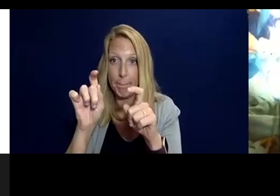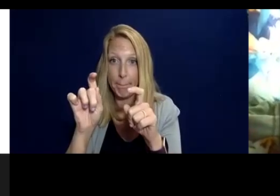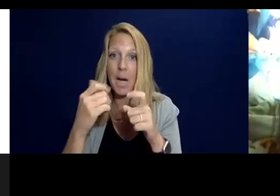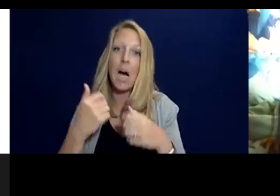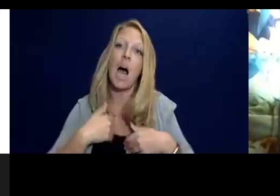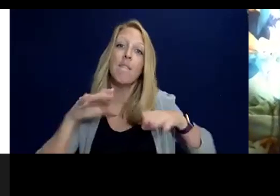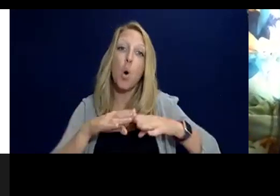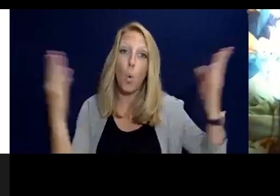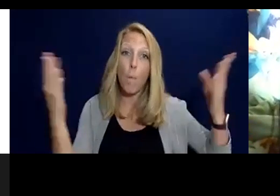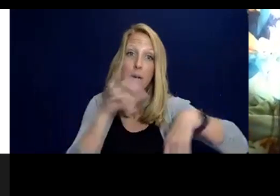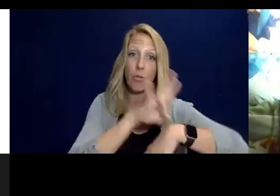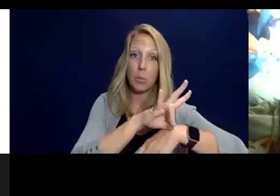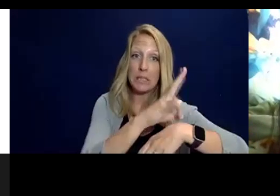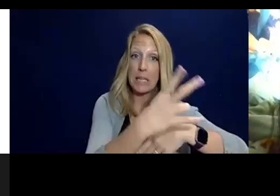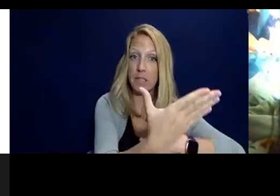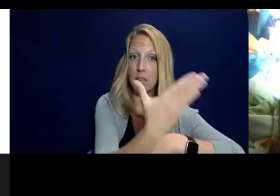7 a.m. to